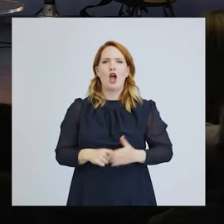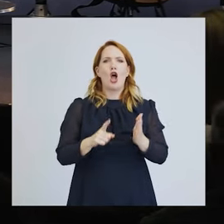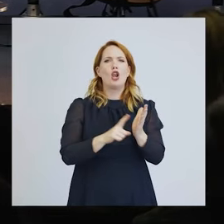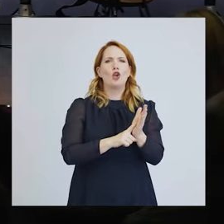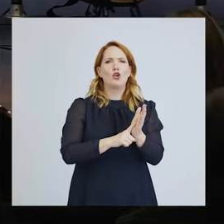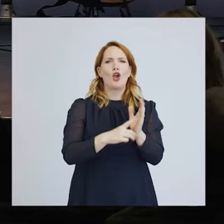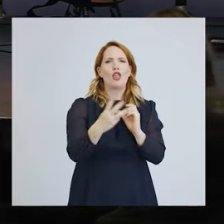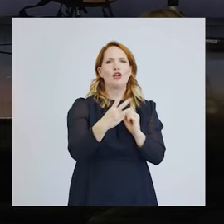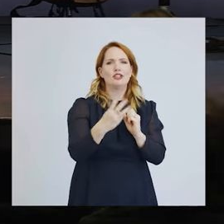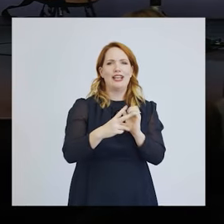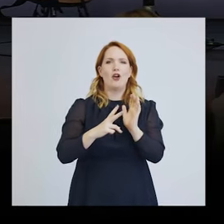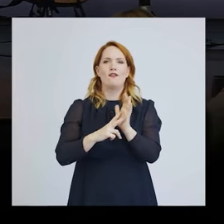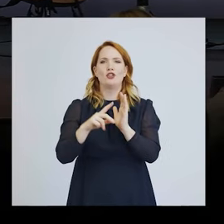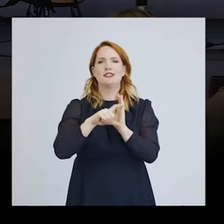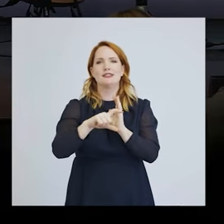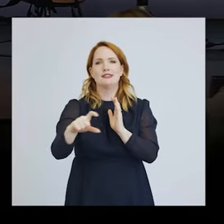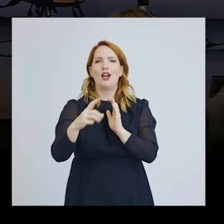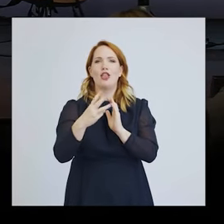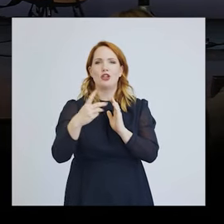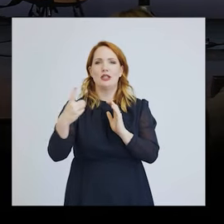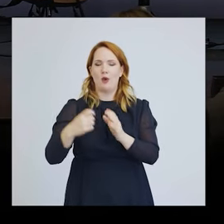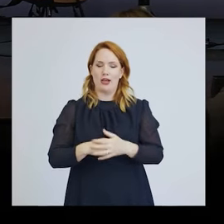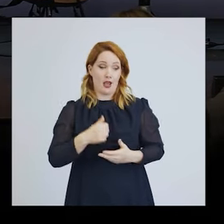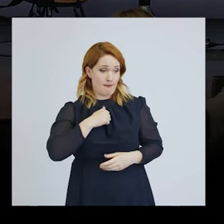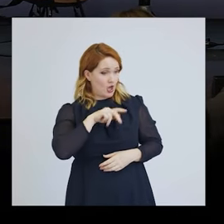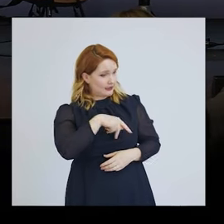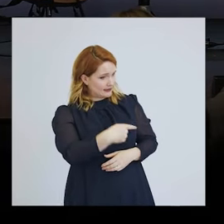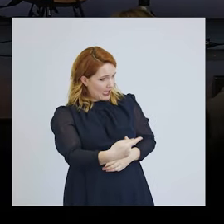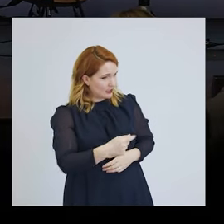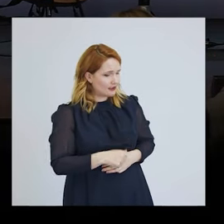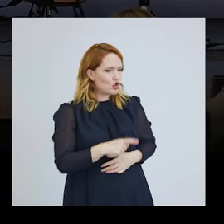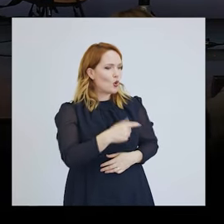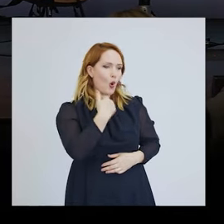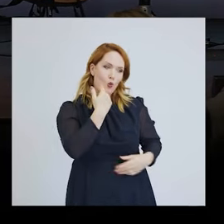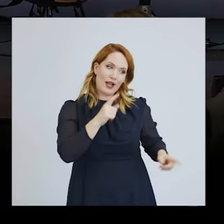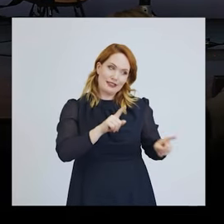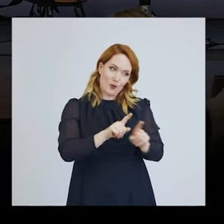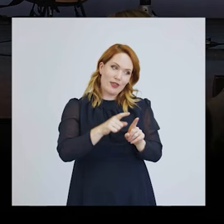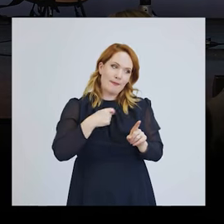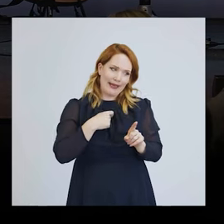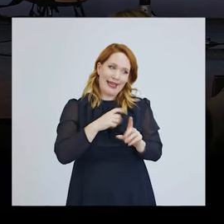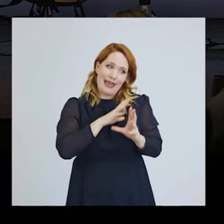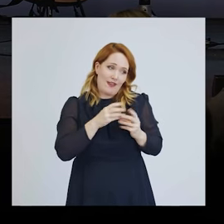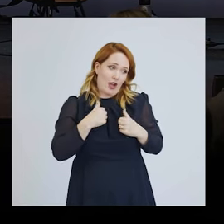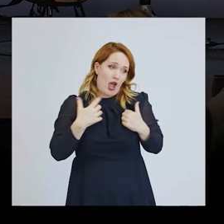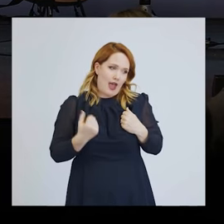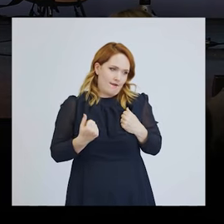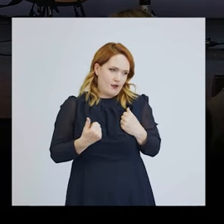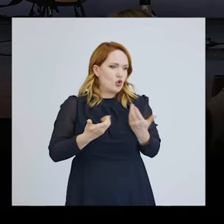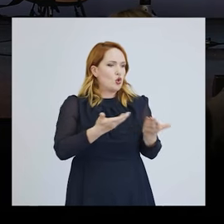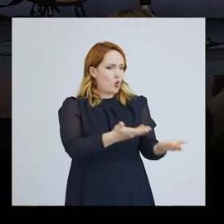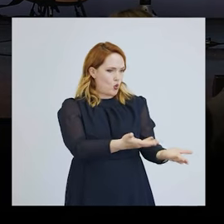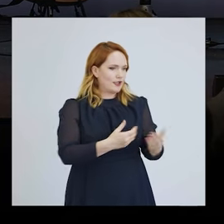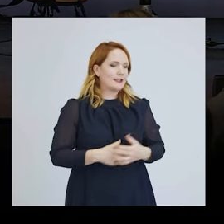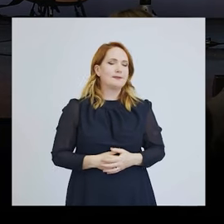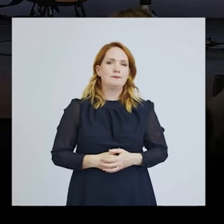saying, can you trust me? Luke 15, verse 31, I love how the Father responds. My son, the Father said, you are always with